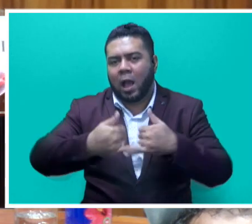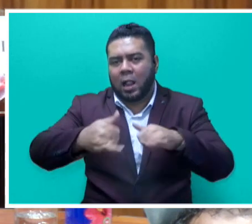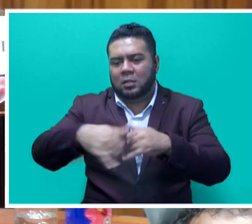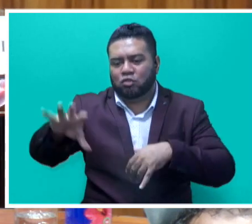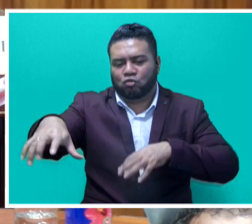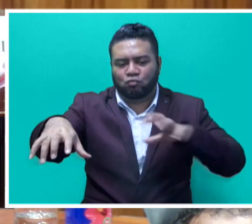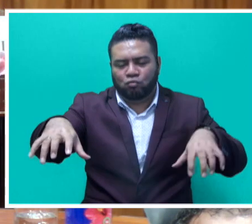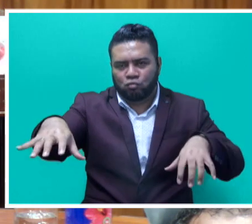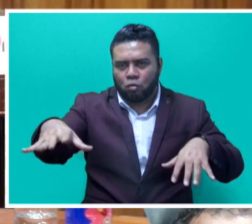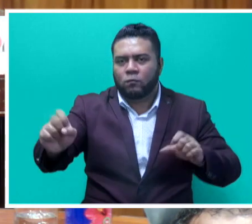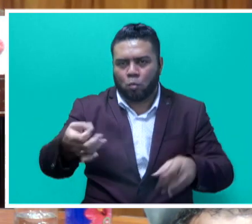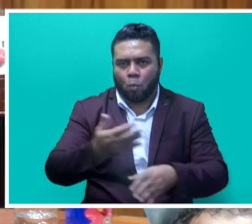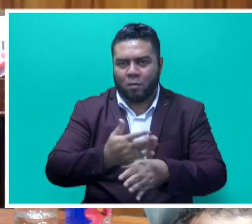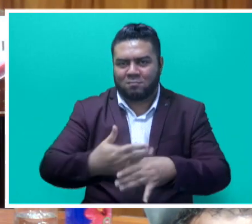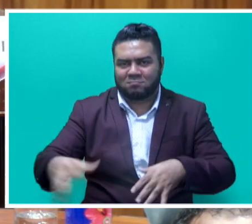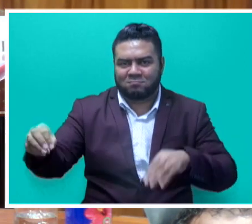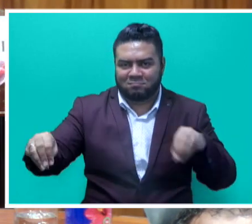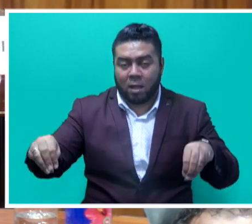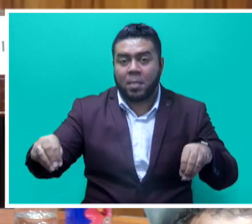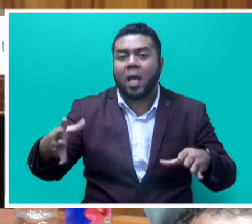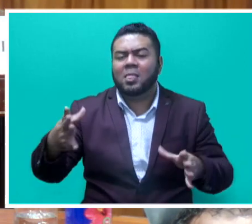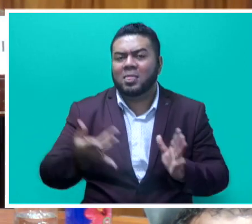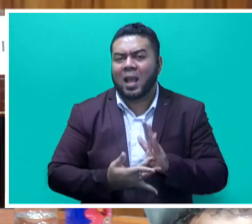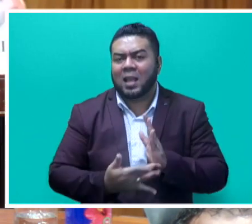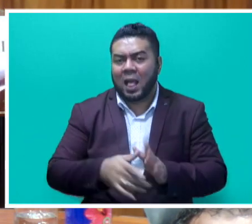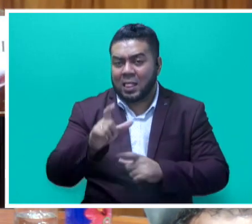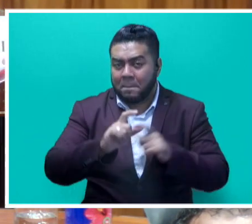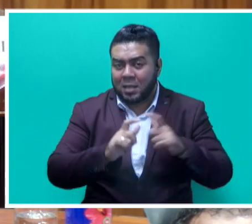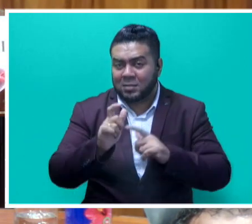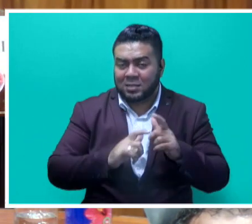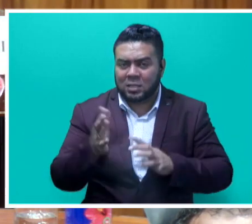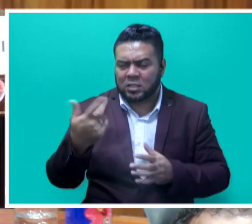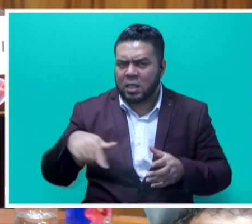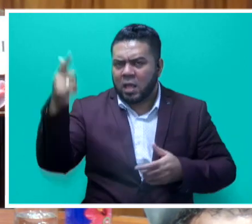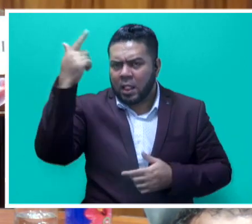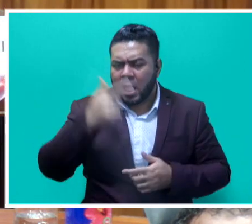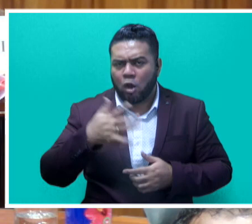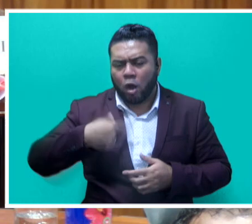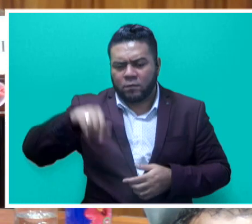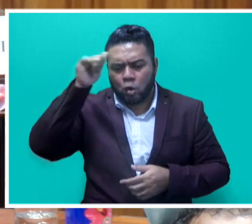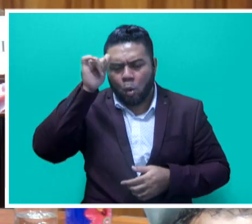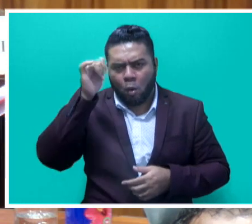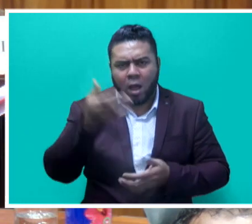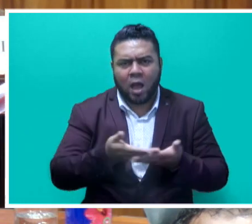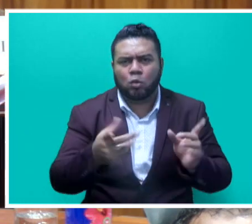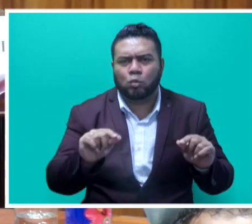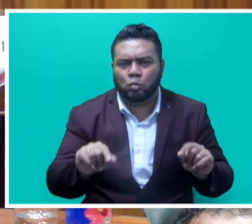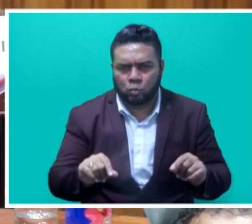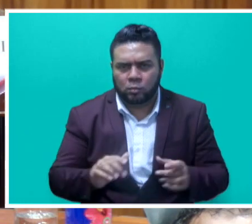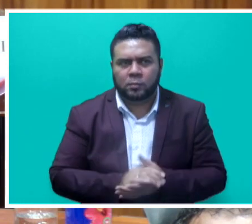stations. Technical capacity, Mr. Speaker, is the lack of know-how in the field of